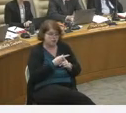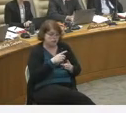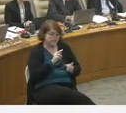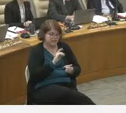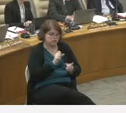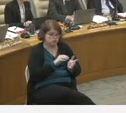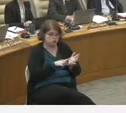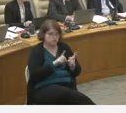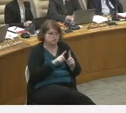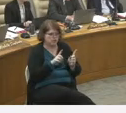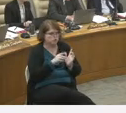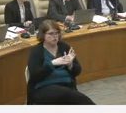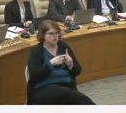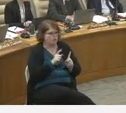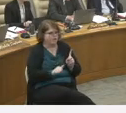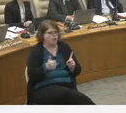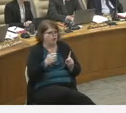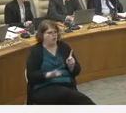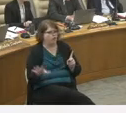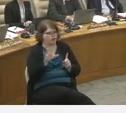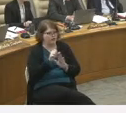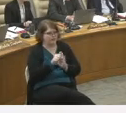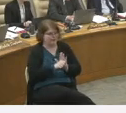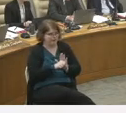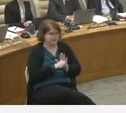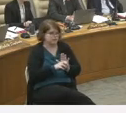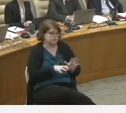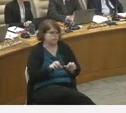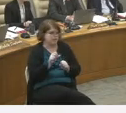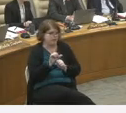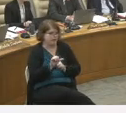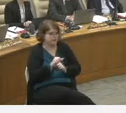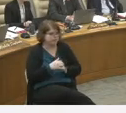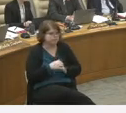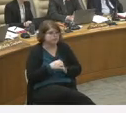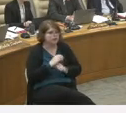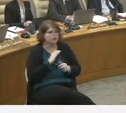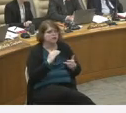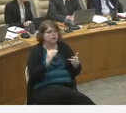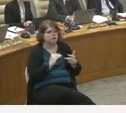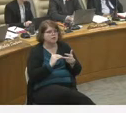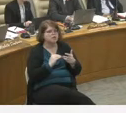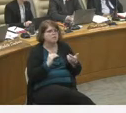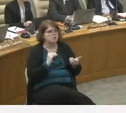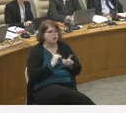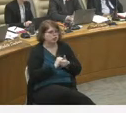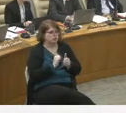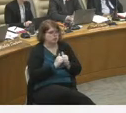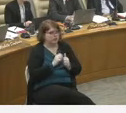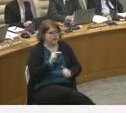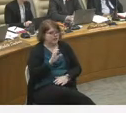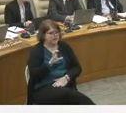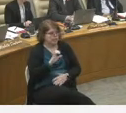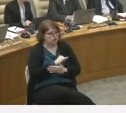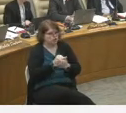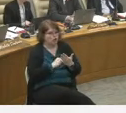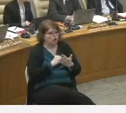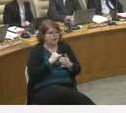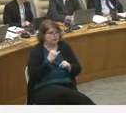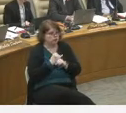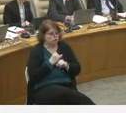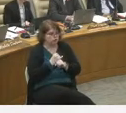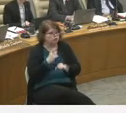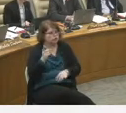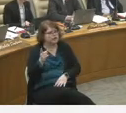students but students from other states our partnership with KC art institute uh Dr Chris Chapin brings his